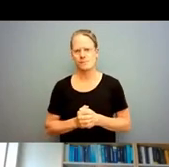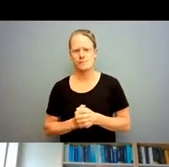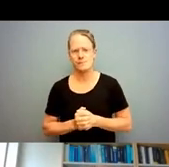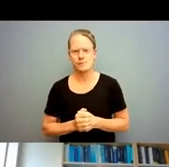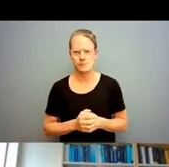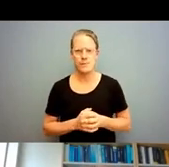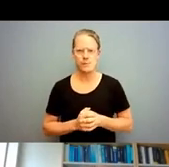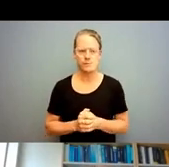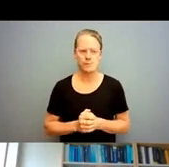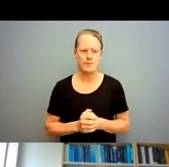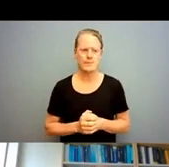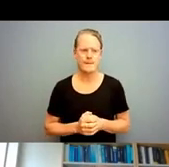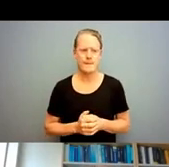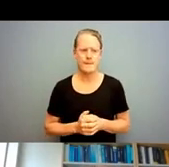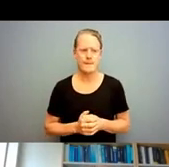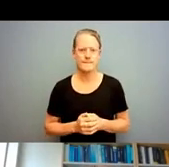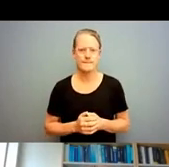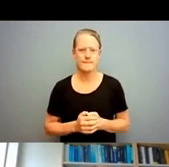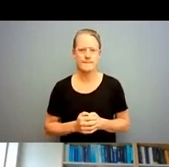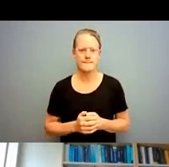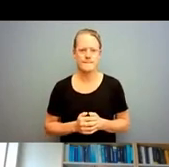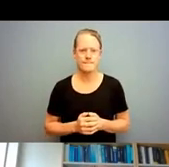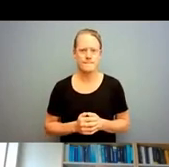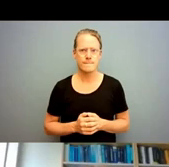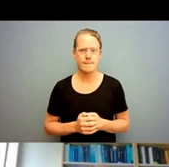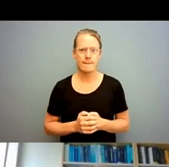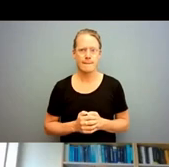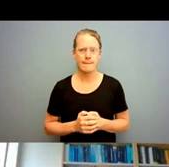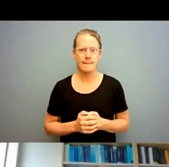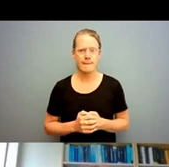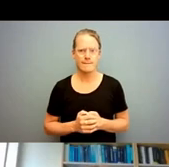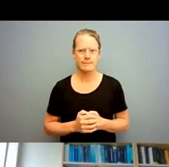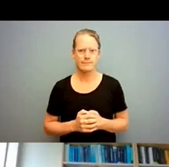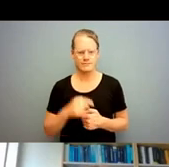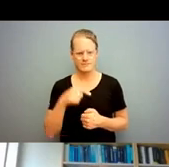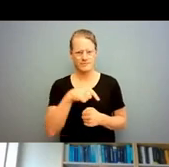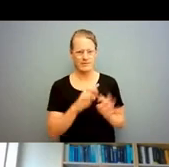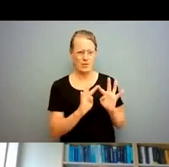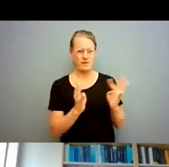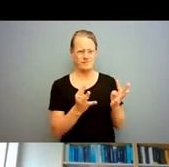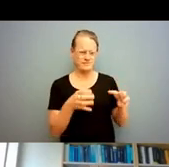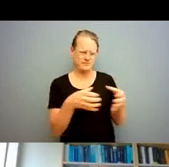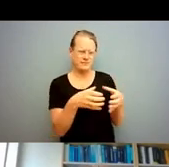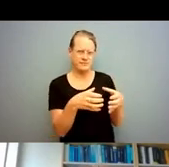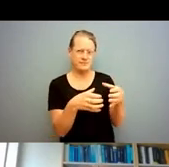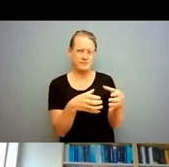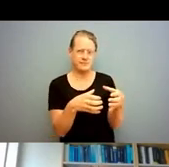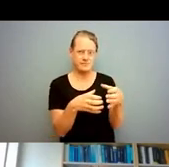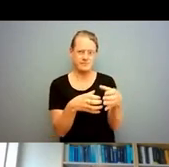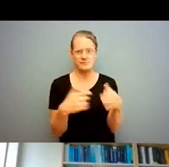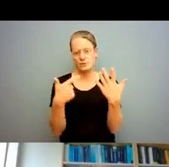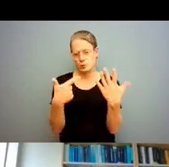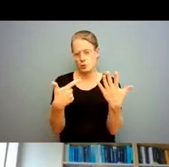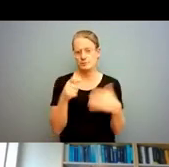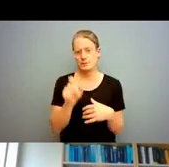seven members of the expert mechanism representing the seven socio-economical regions